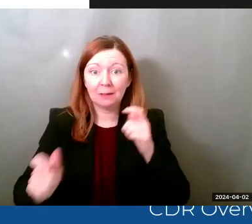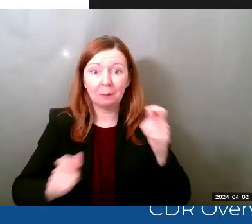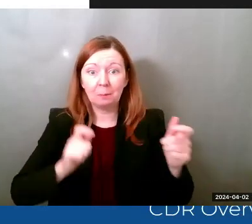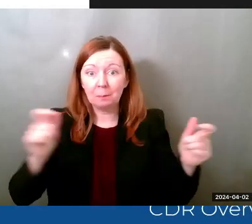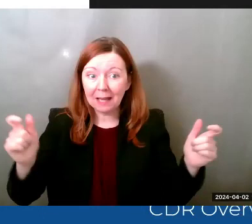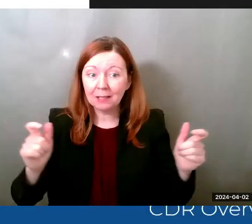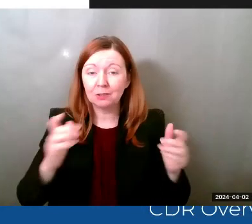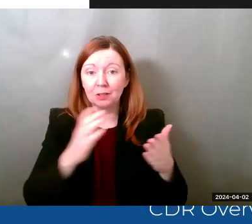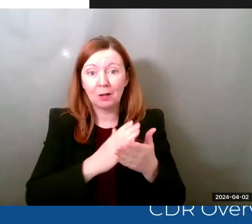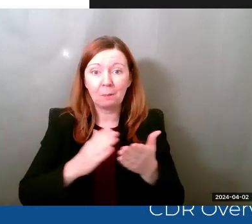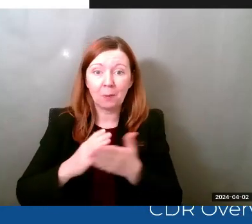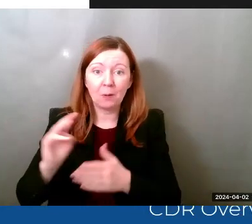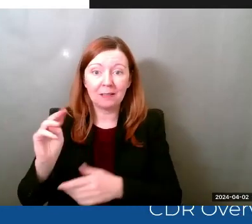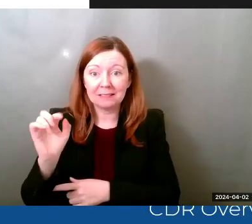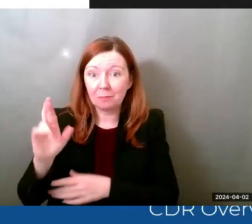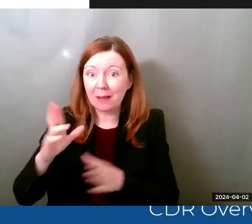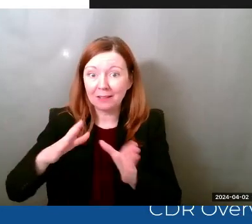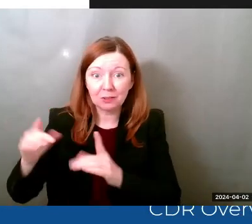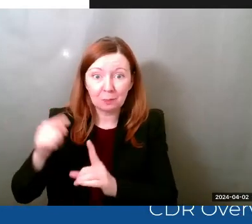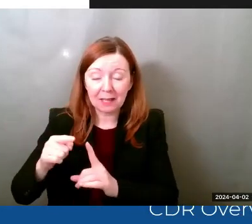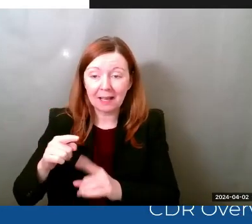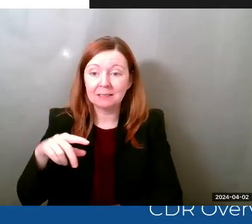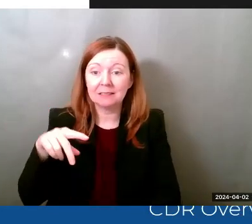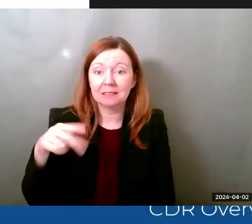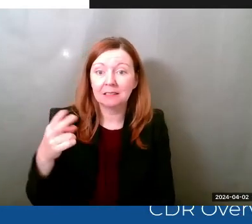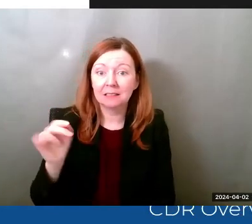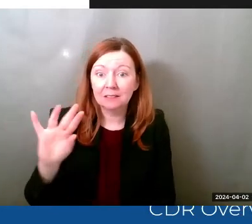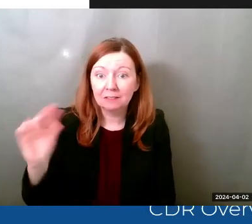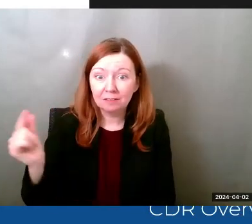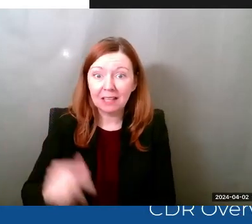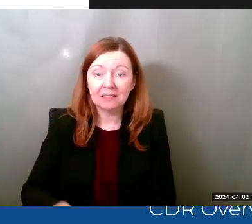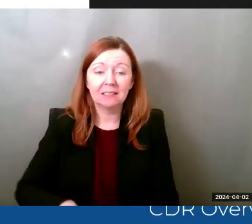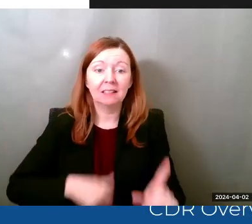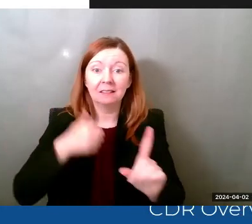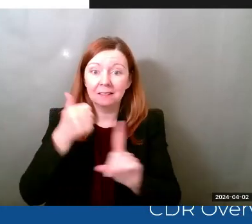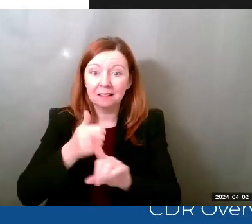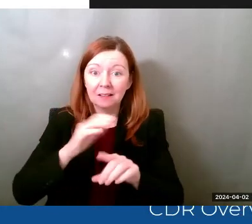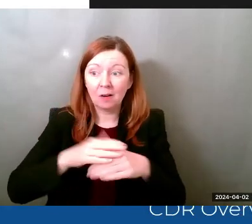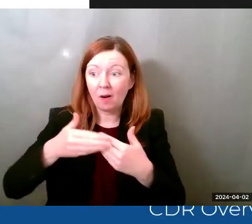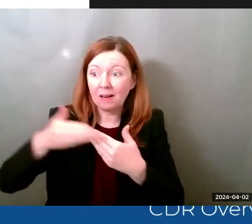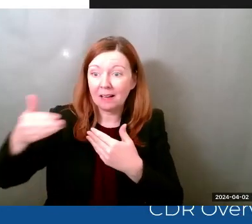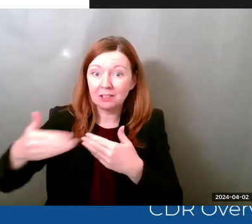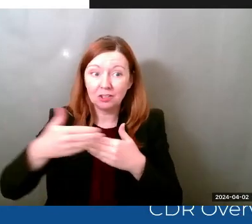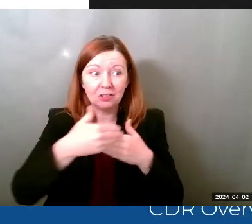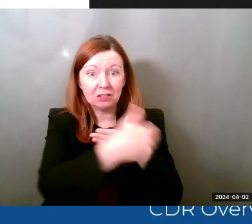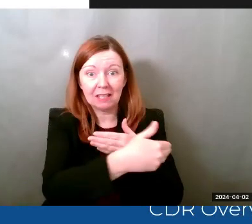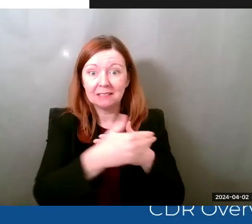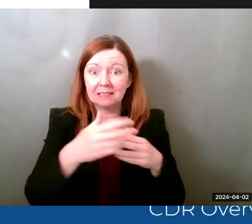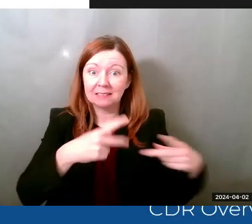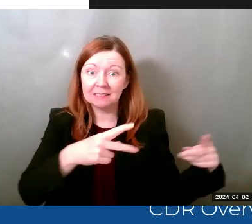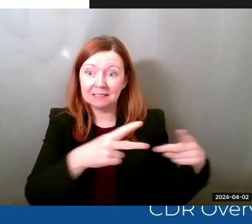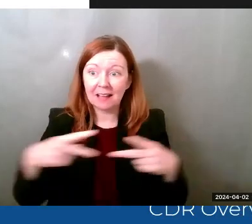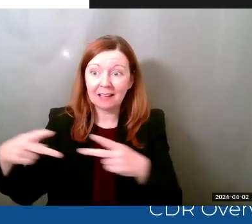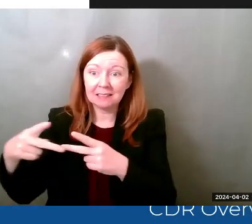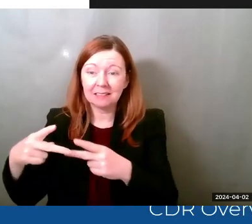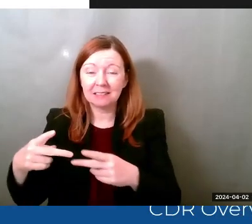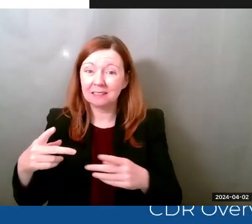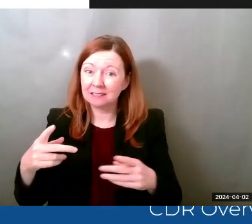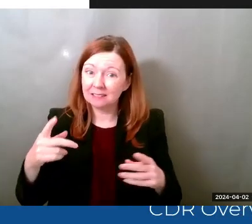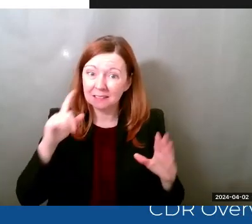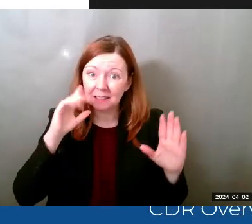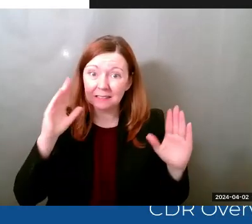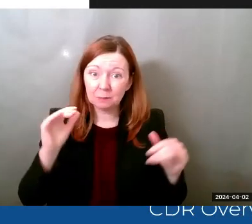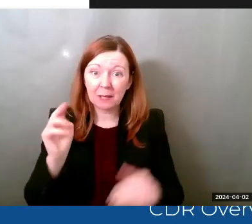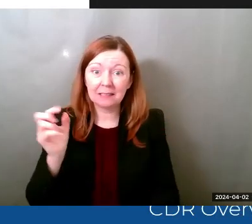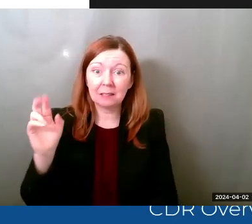master plans, namely phasing or the impacts on adjacent sites. One might expect a master plan to